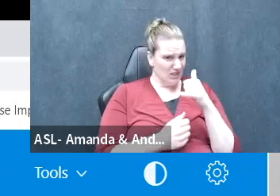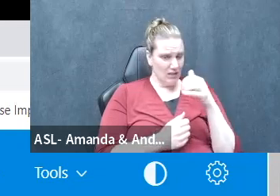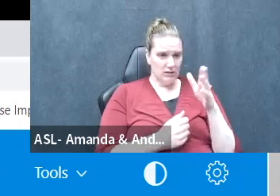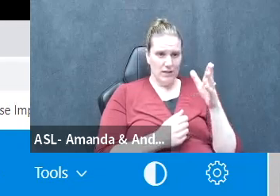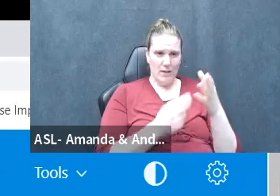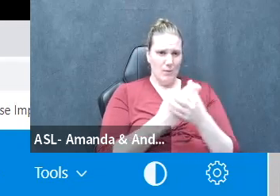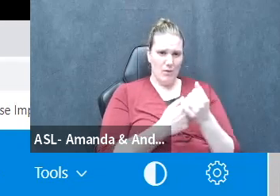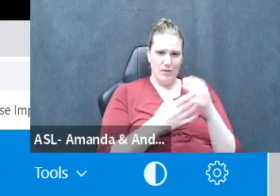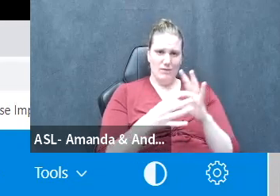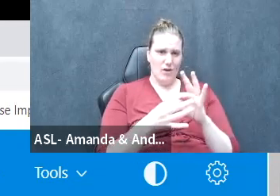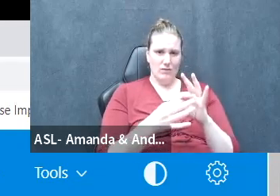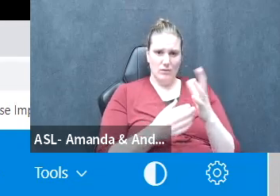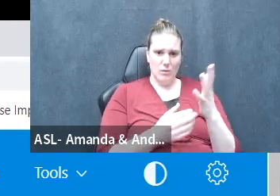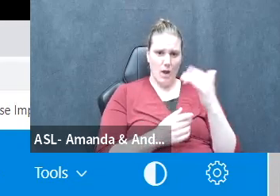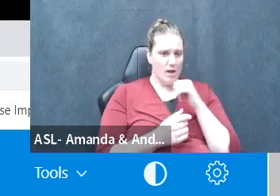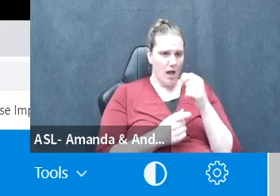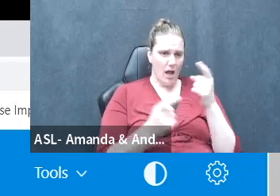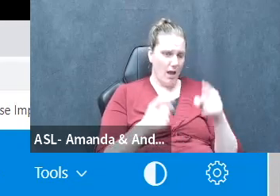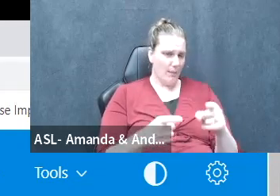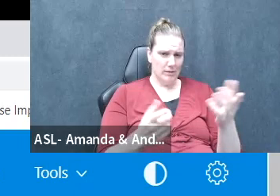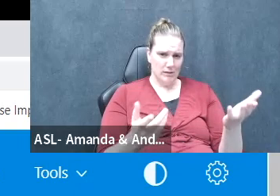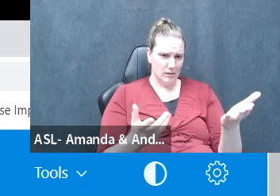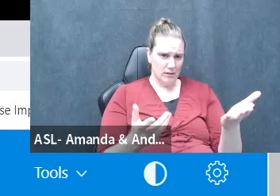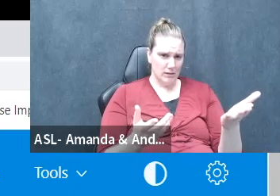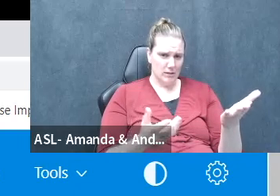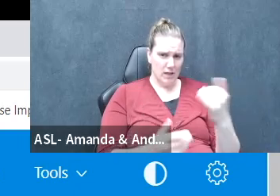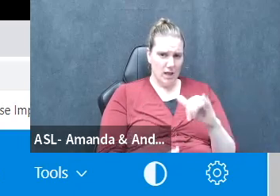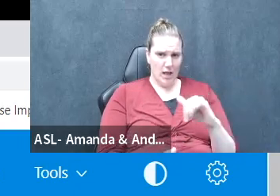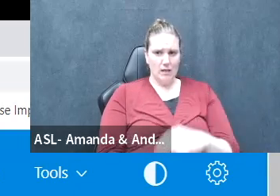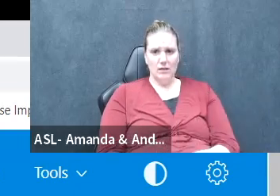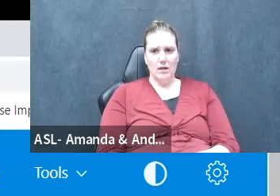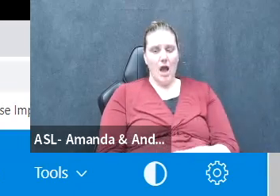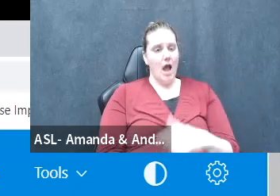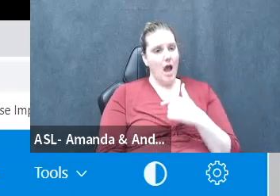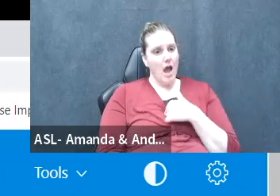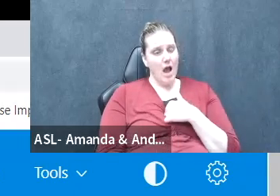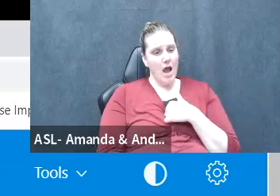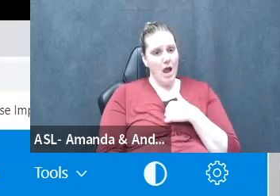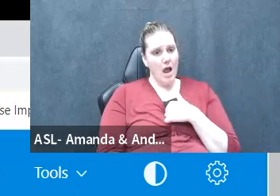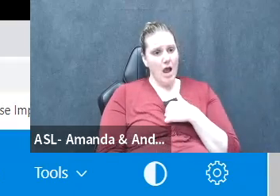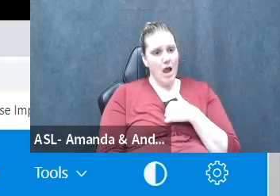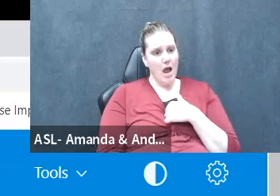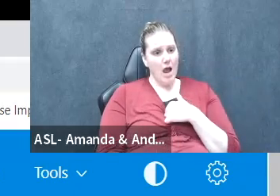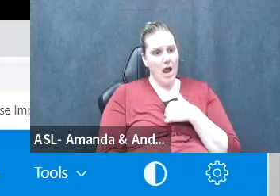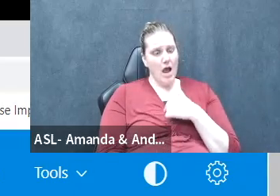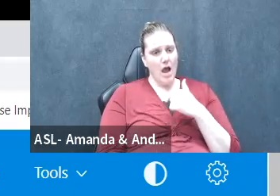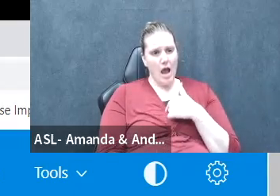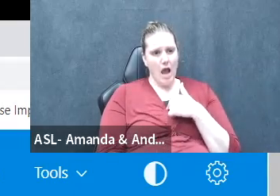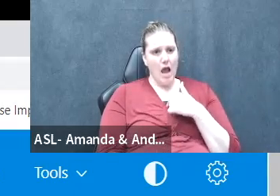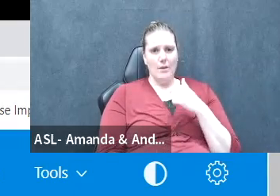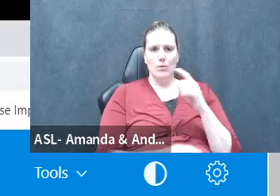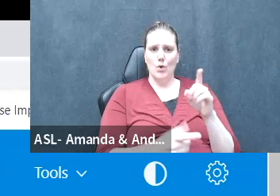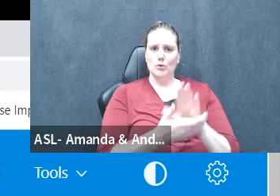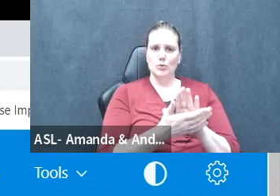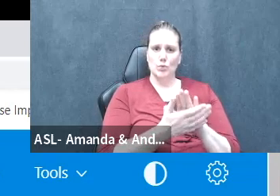tie into one another. Why isn't this happening? Like, and I'm like, you know, I'm going to school